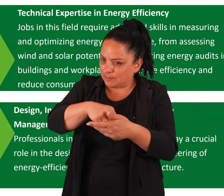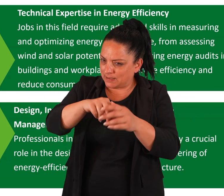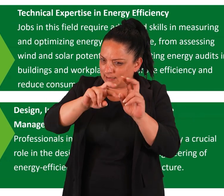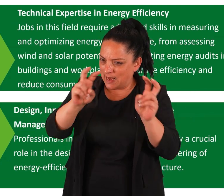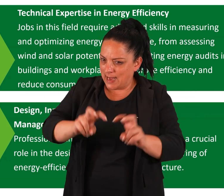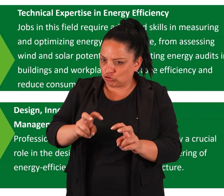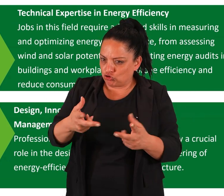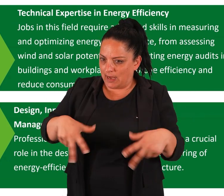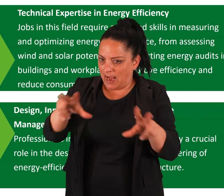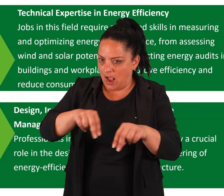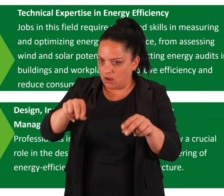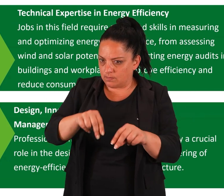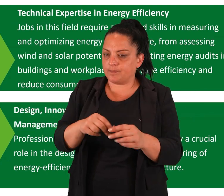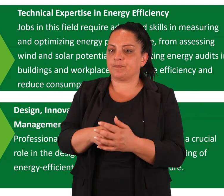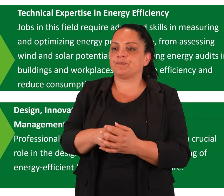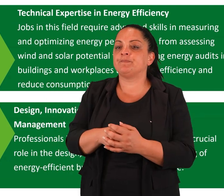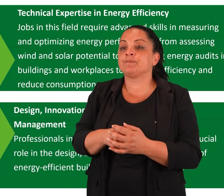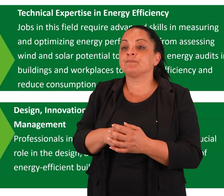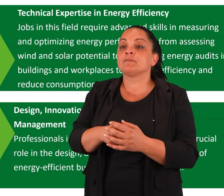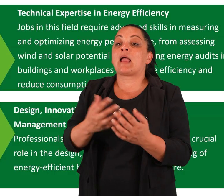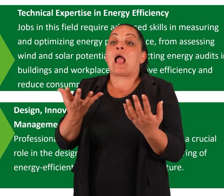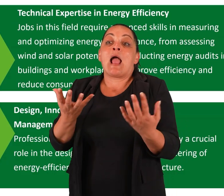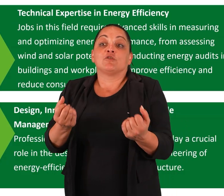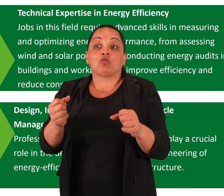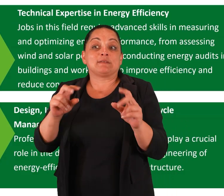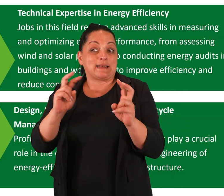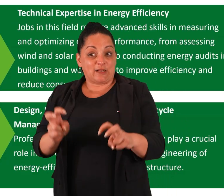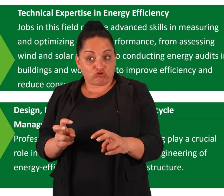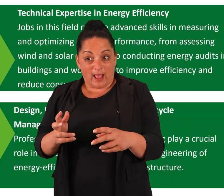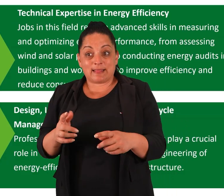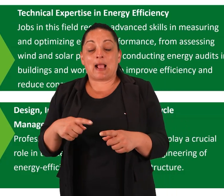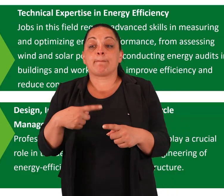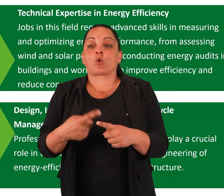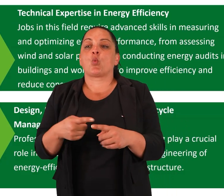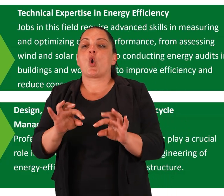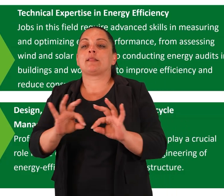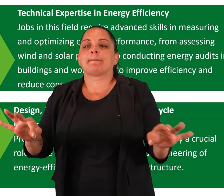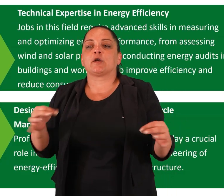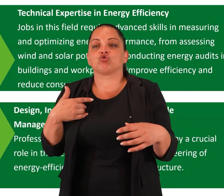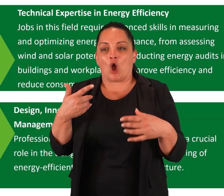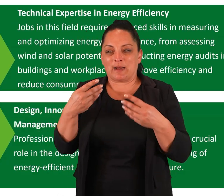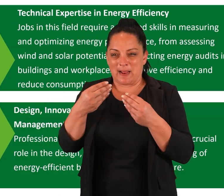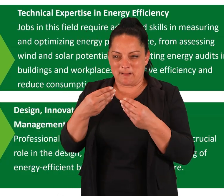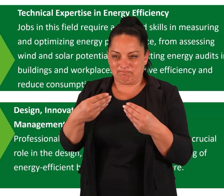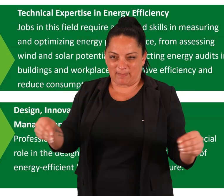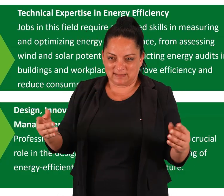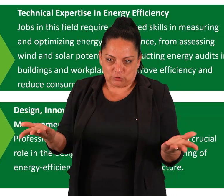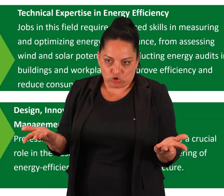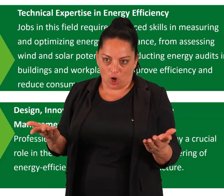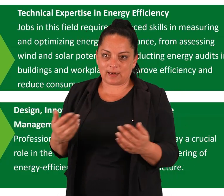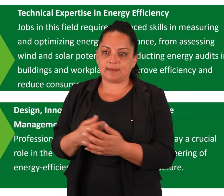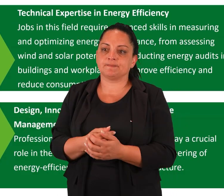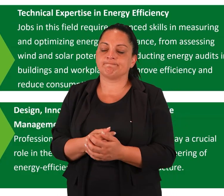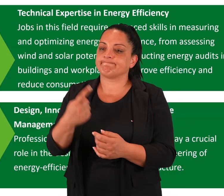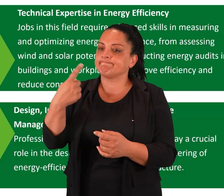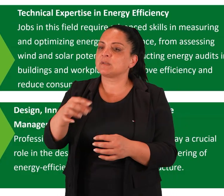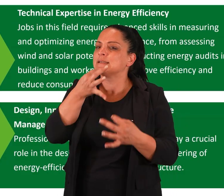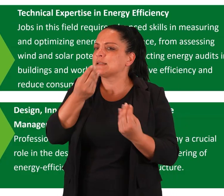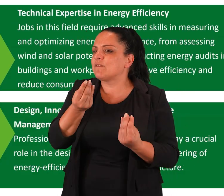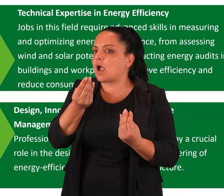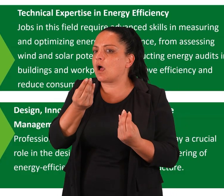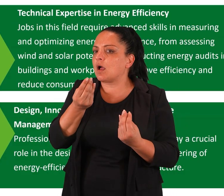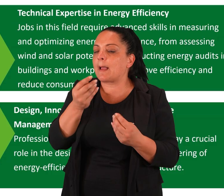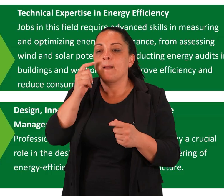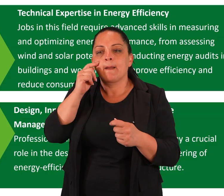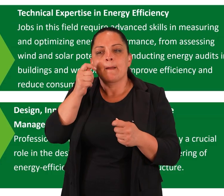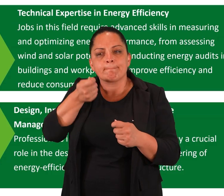renewable energy systems, energy efficiency, and performance optimization as well. These include installing and monitoring